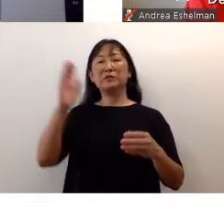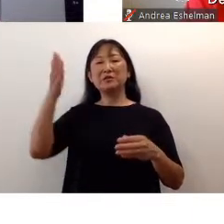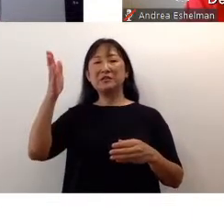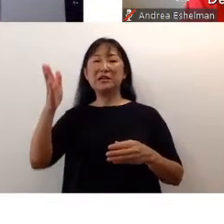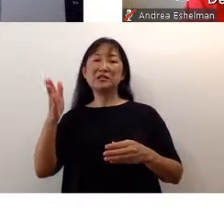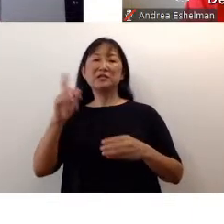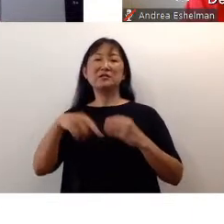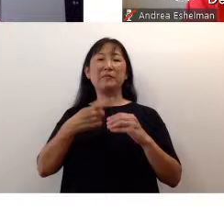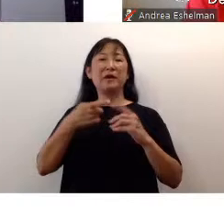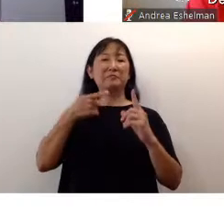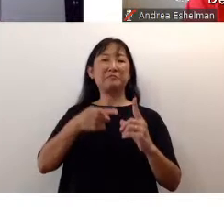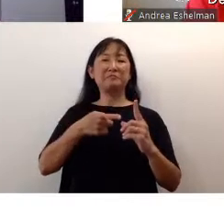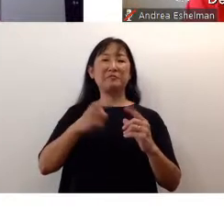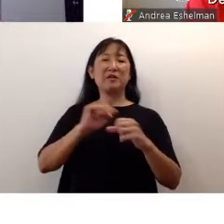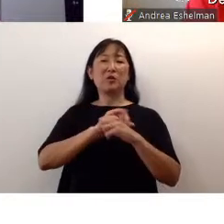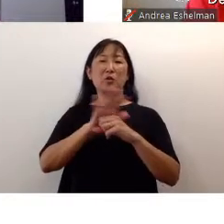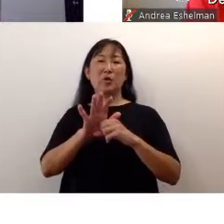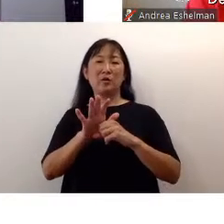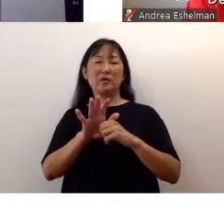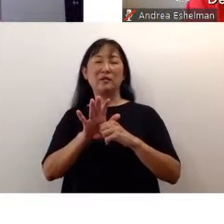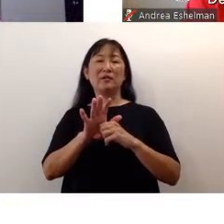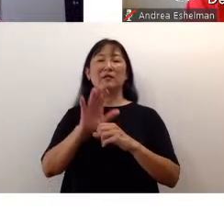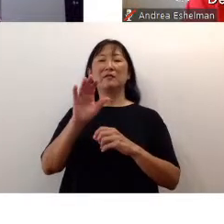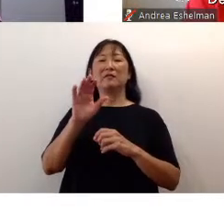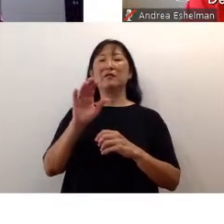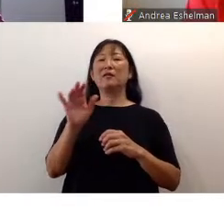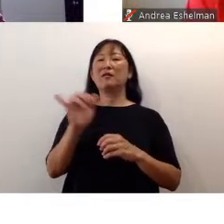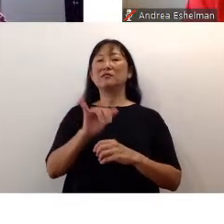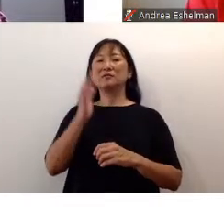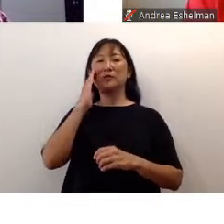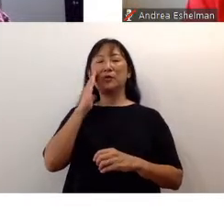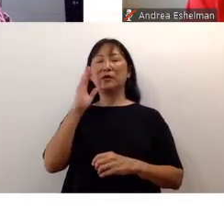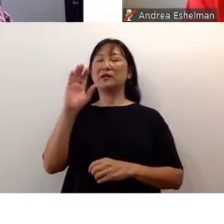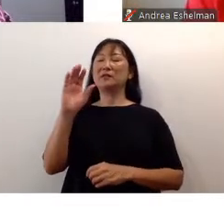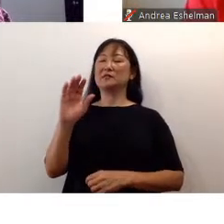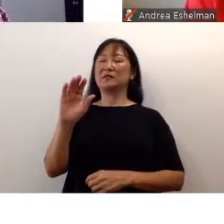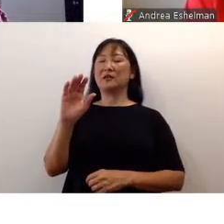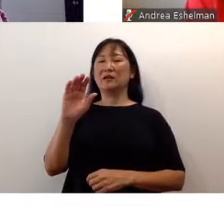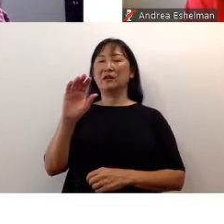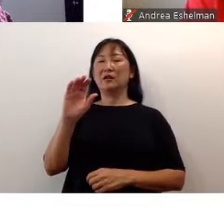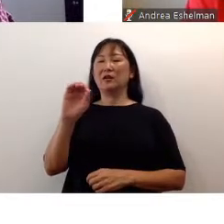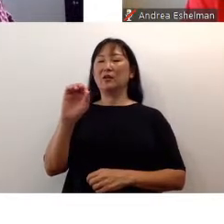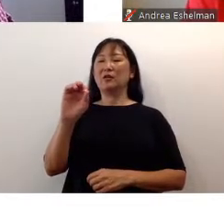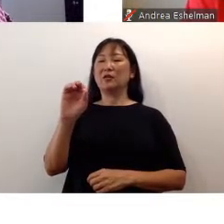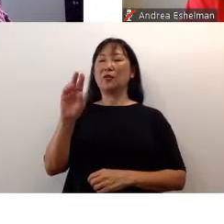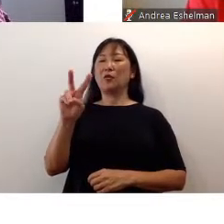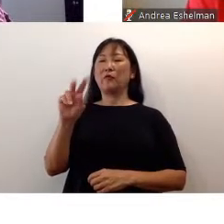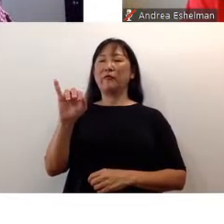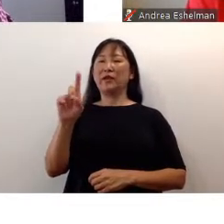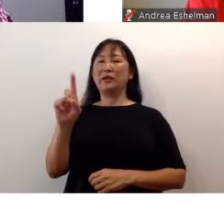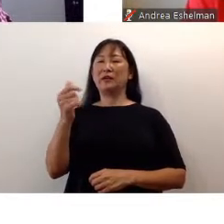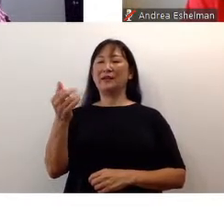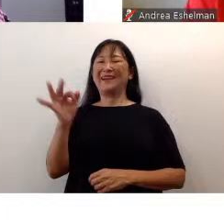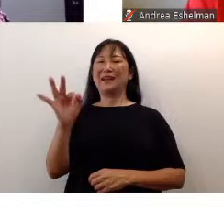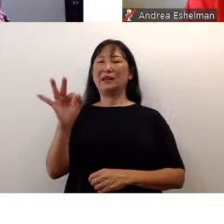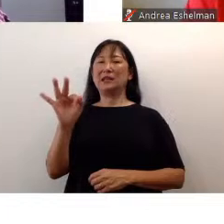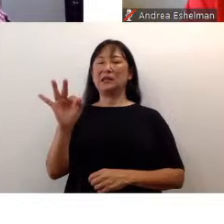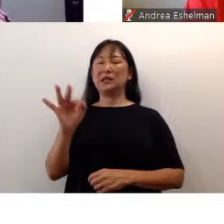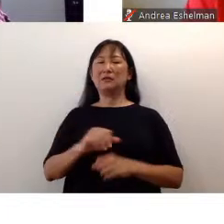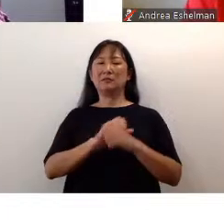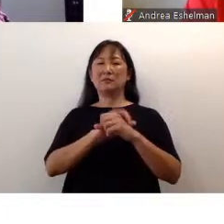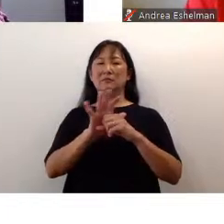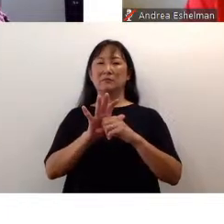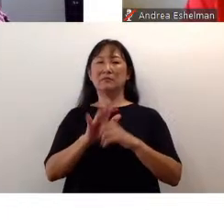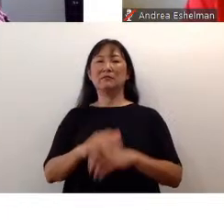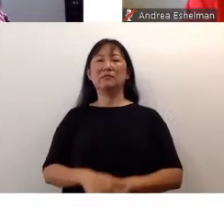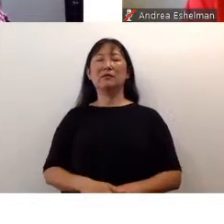coronavirus crisis, aka COVID-19. Throughout this entire time, it's been very important for HSTA to keep you up to date with what's going